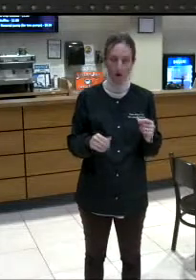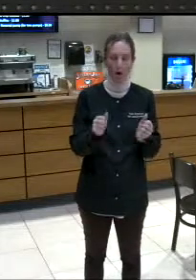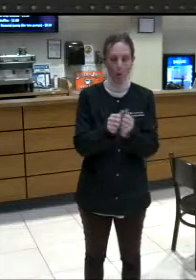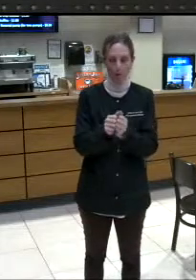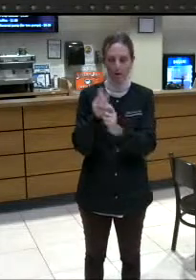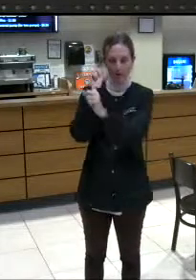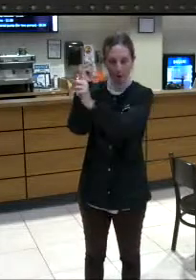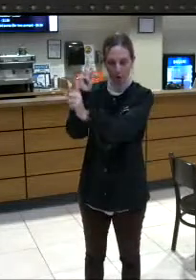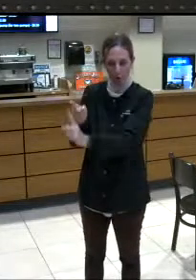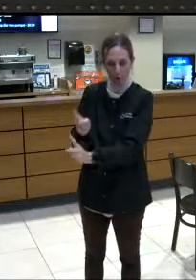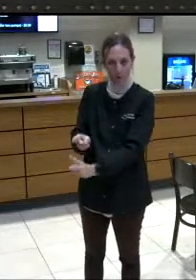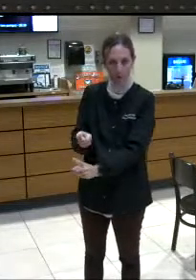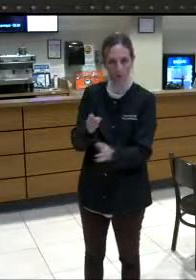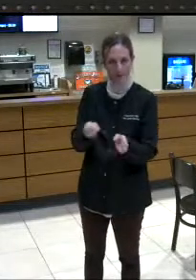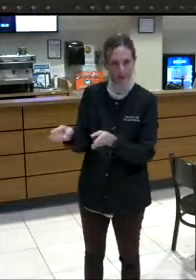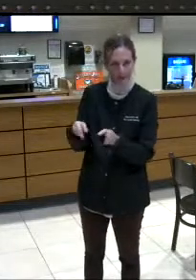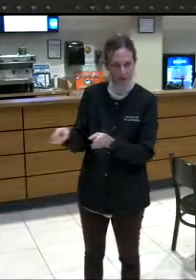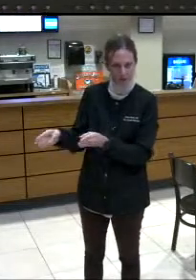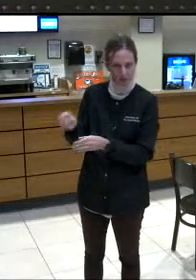and the initiatives,